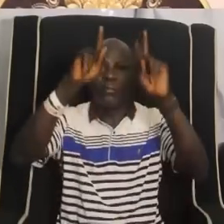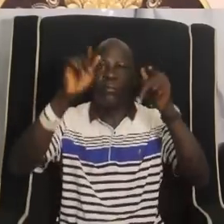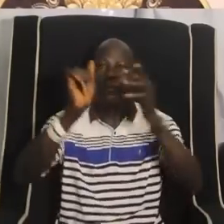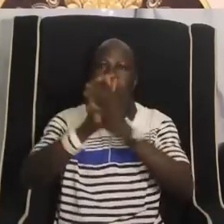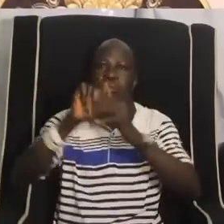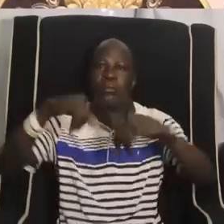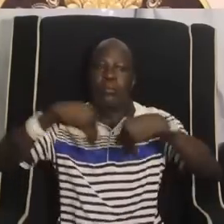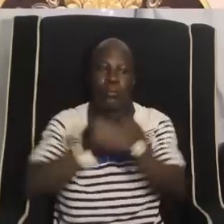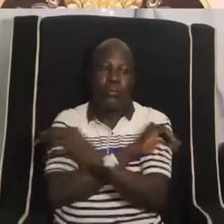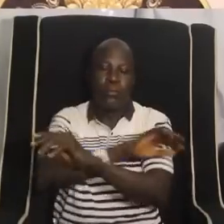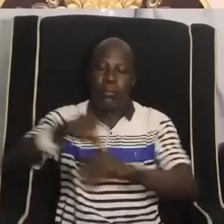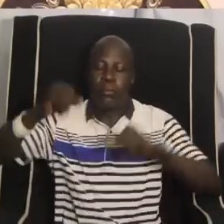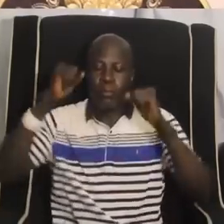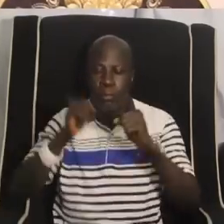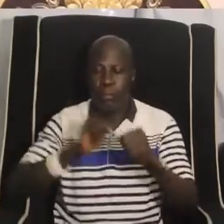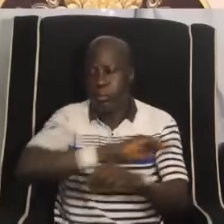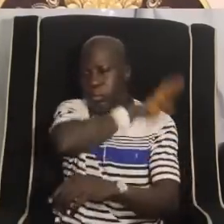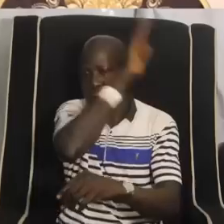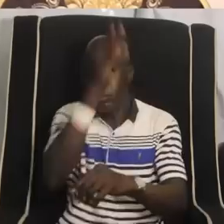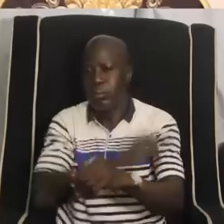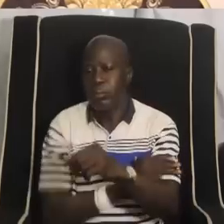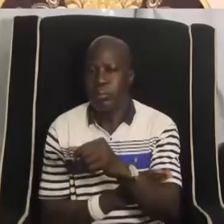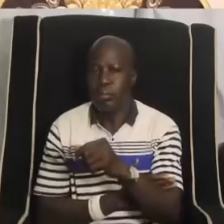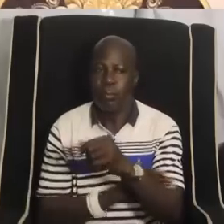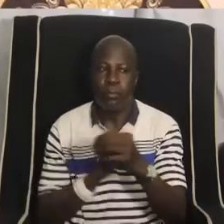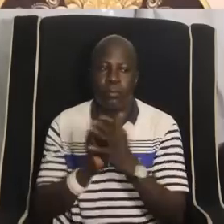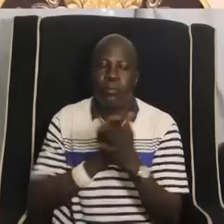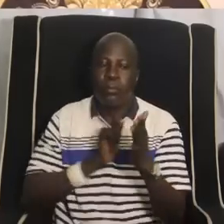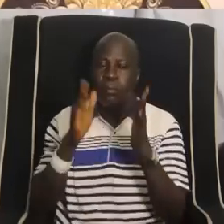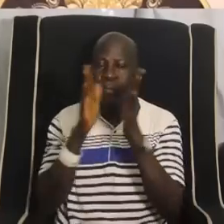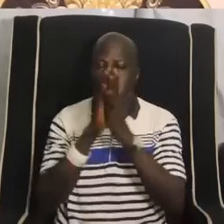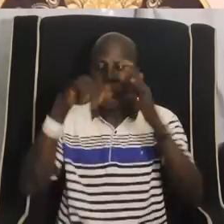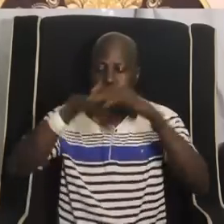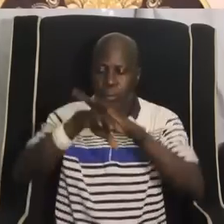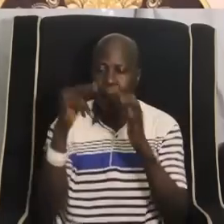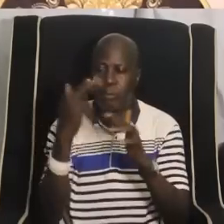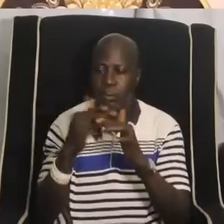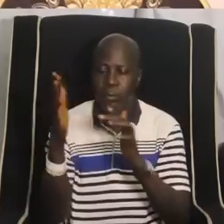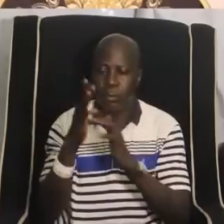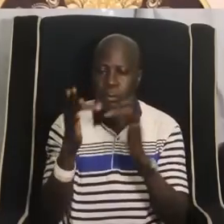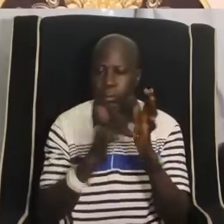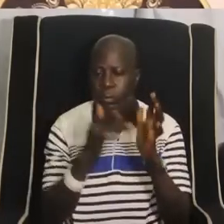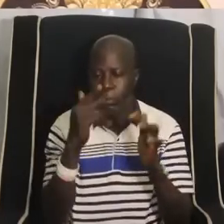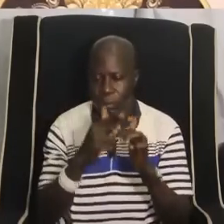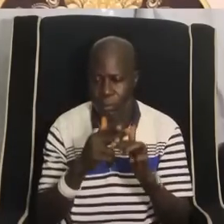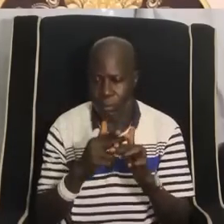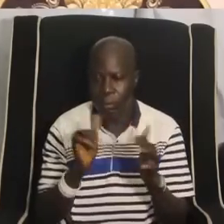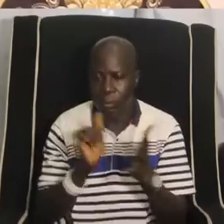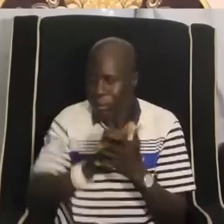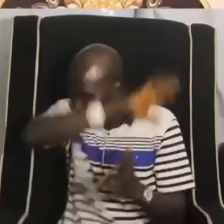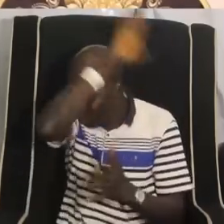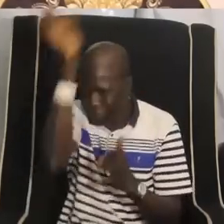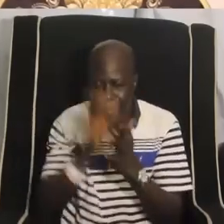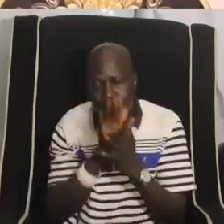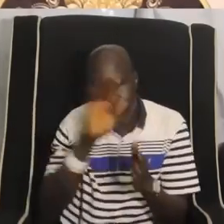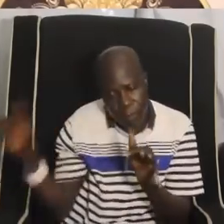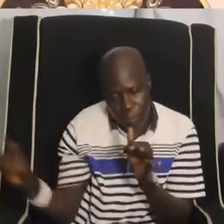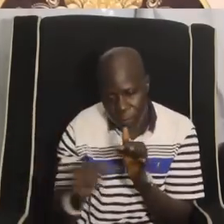The one that holds up our mind. I pray in your name. That is